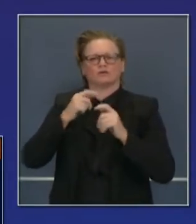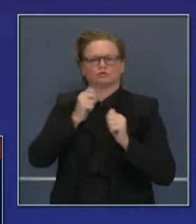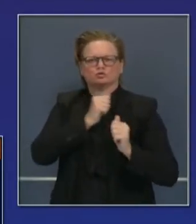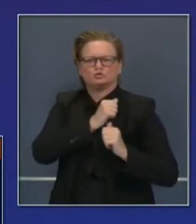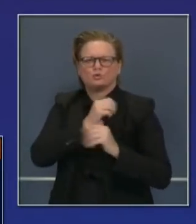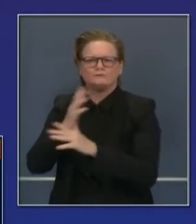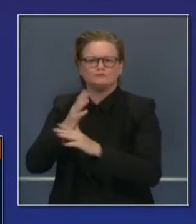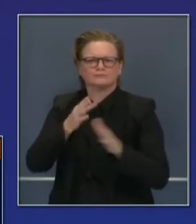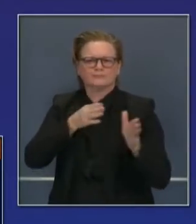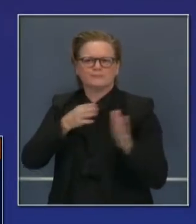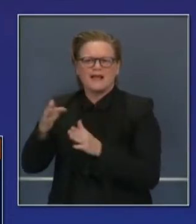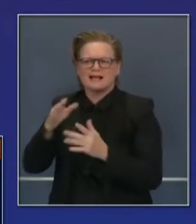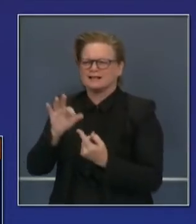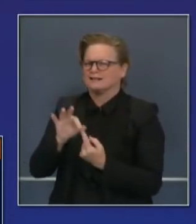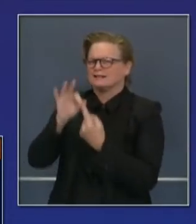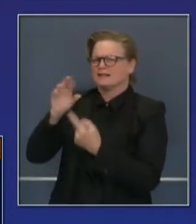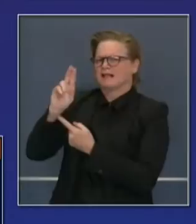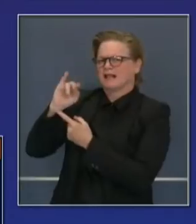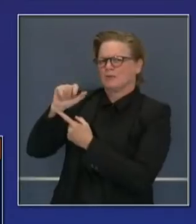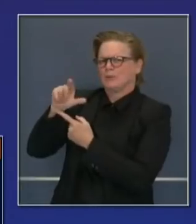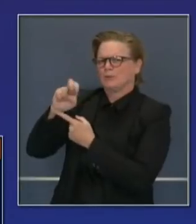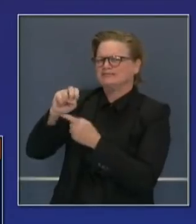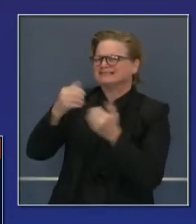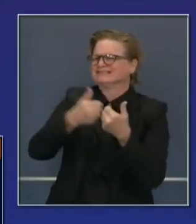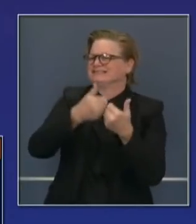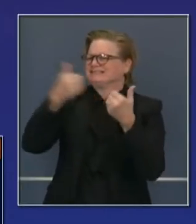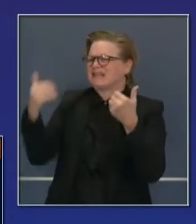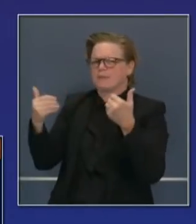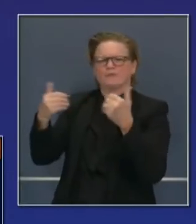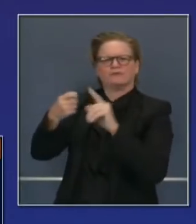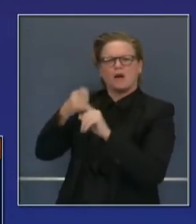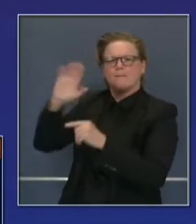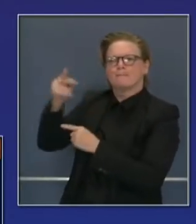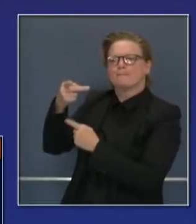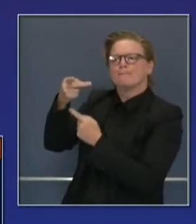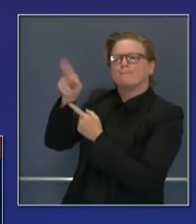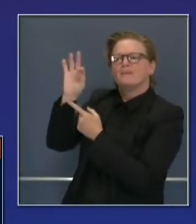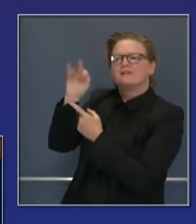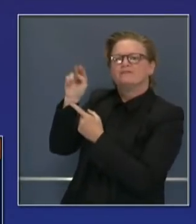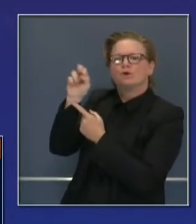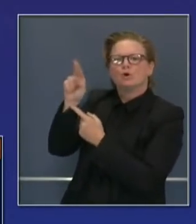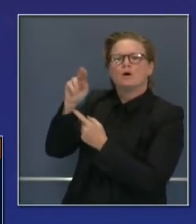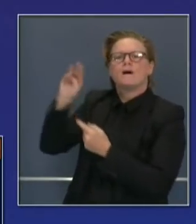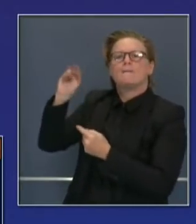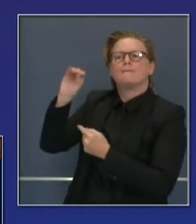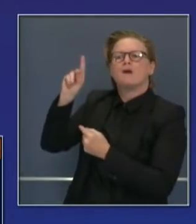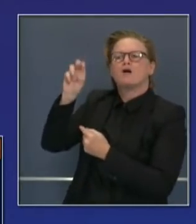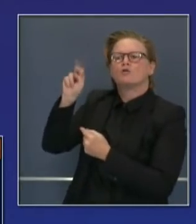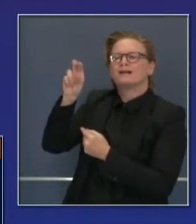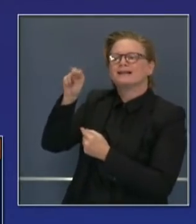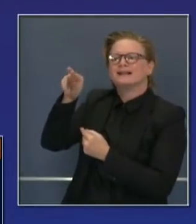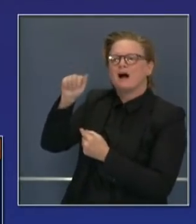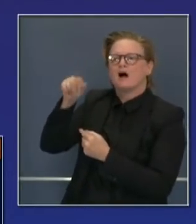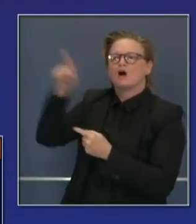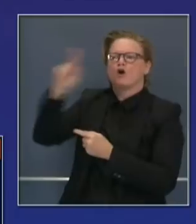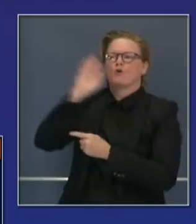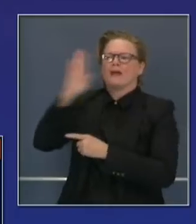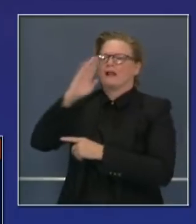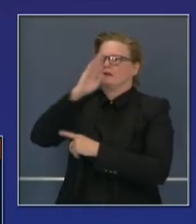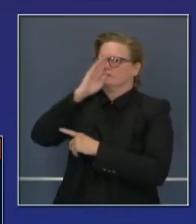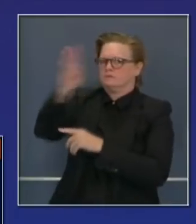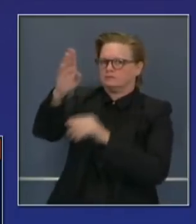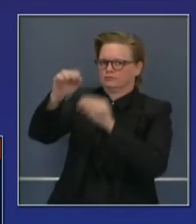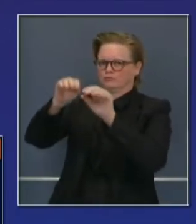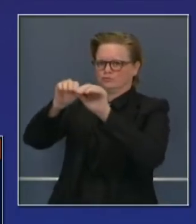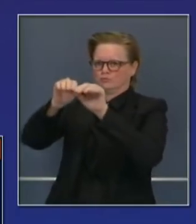from Pfizer and Moderna. Pfizer will directly distribute those vaccines. Moderna